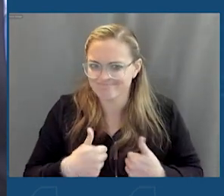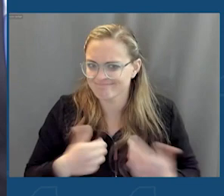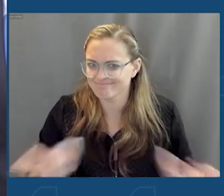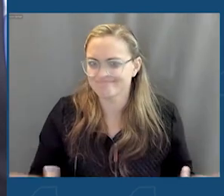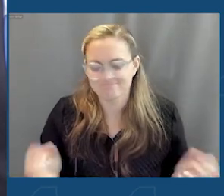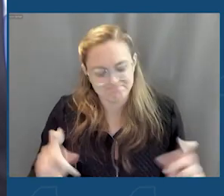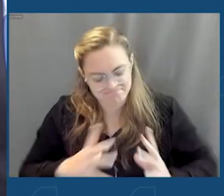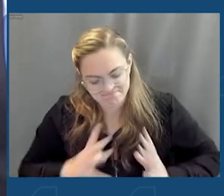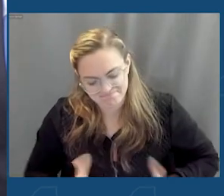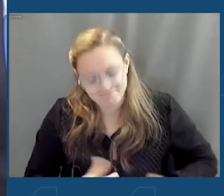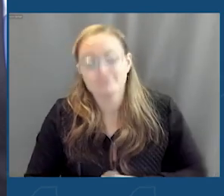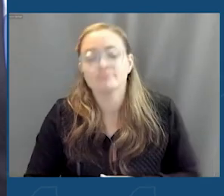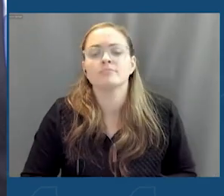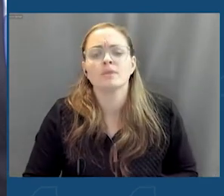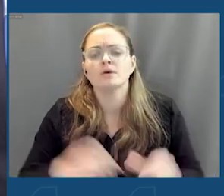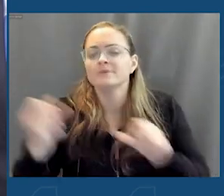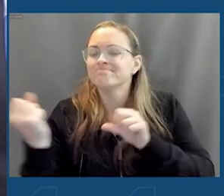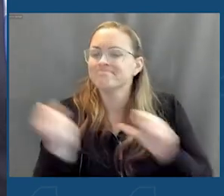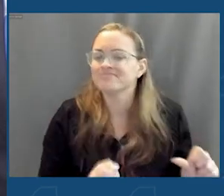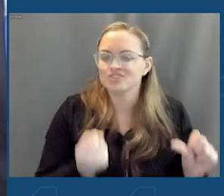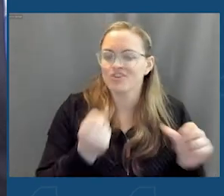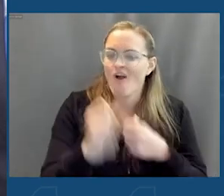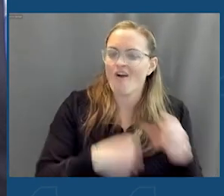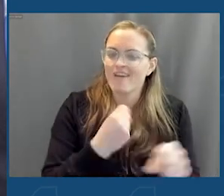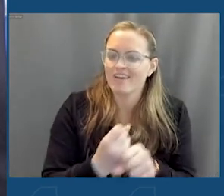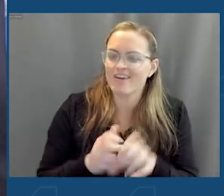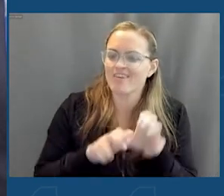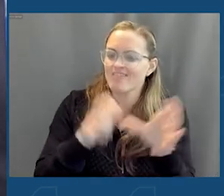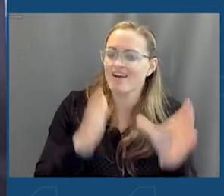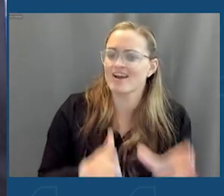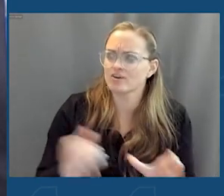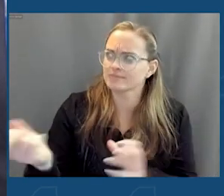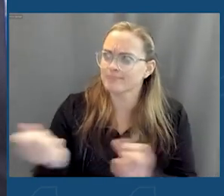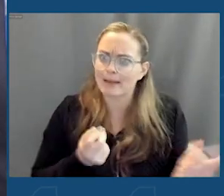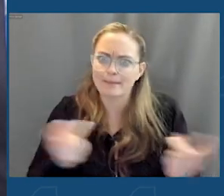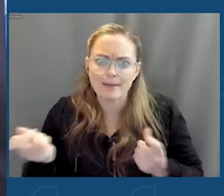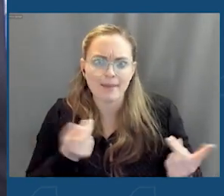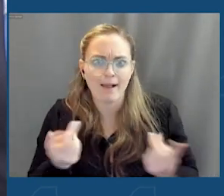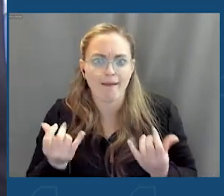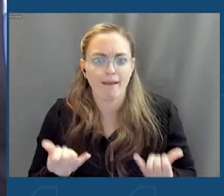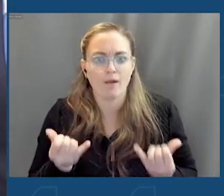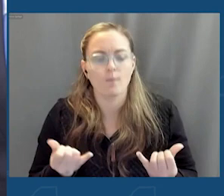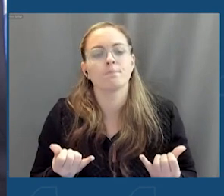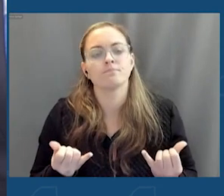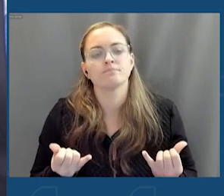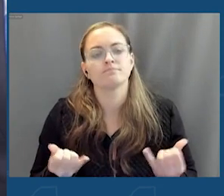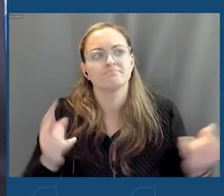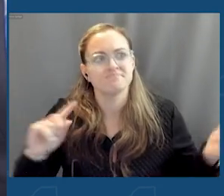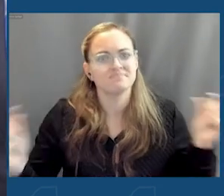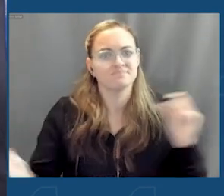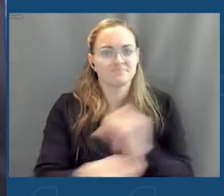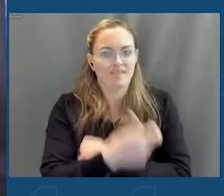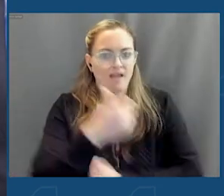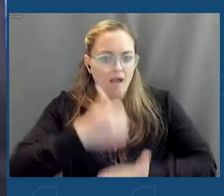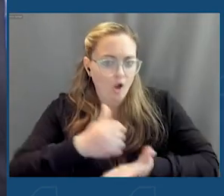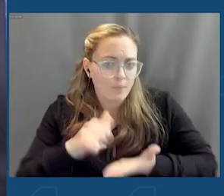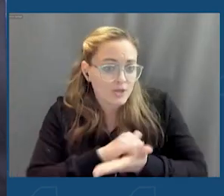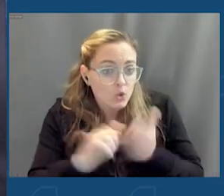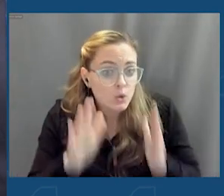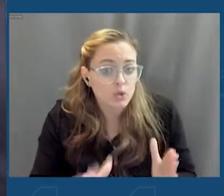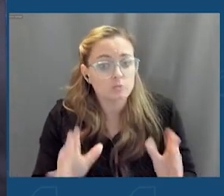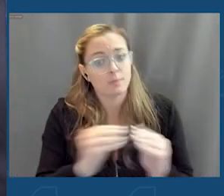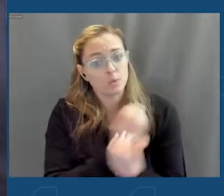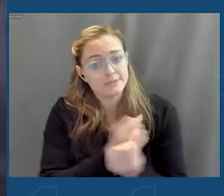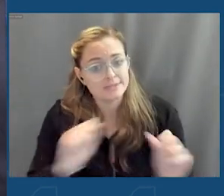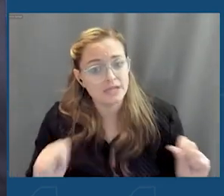we've had a robust year of ridership. Riders are coming back. We're making a difference, helping New Yorkers be safer